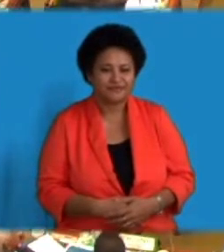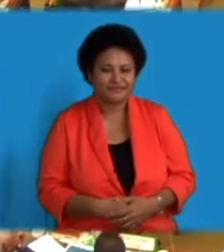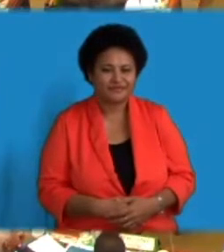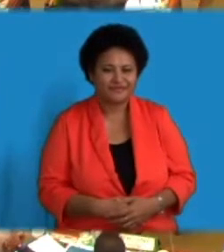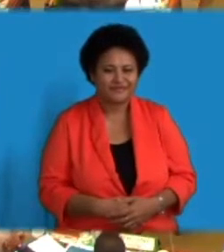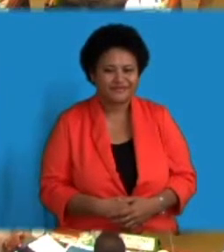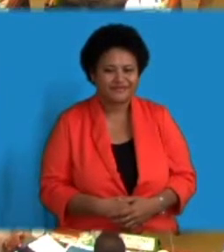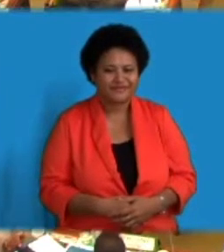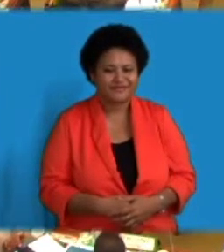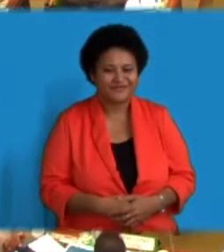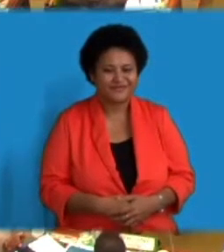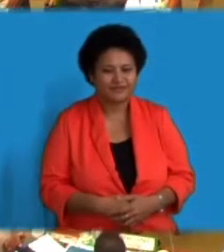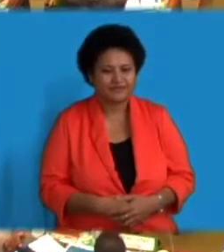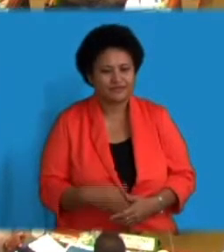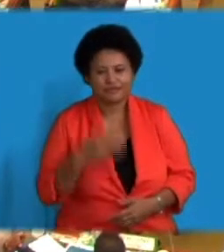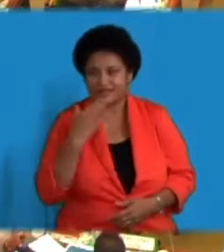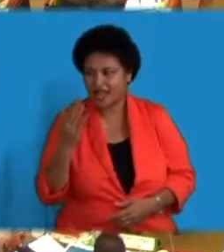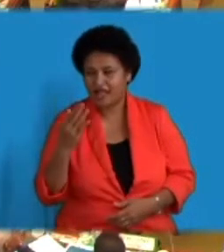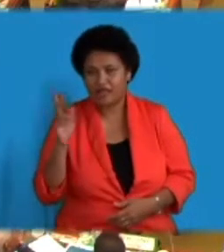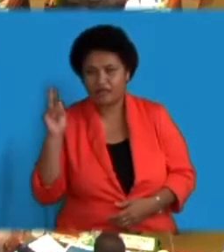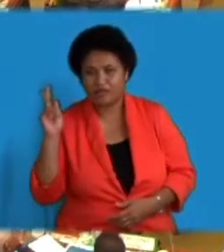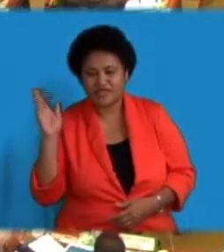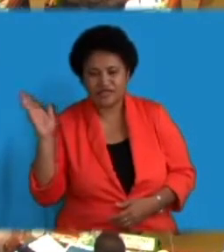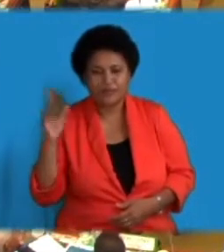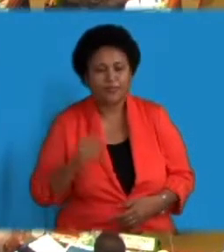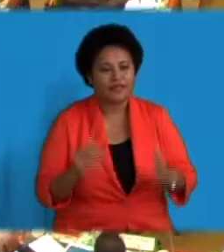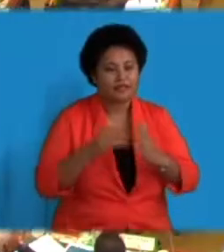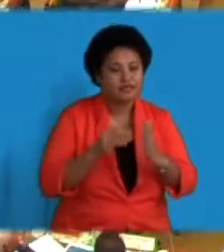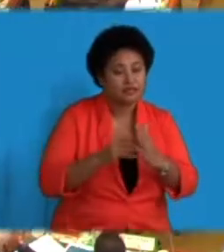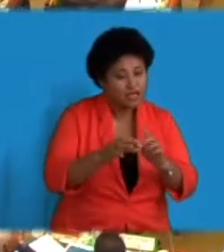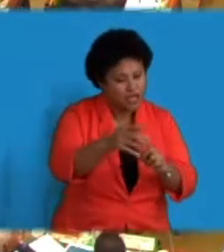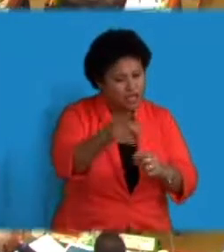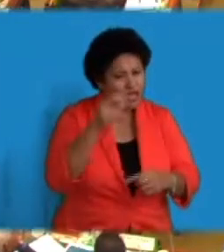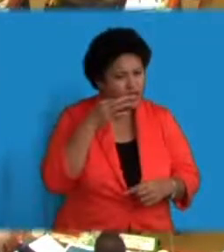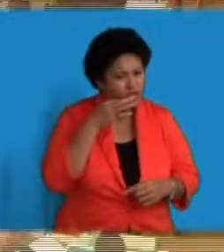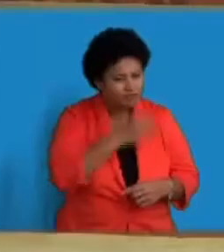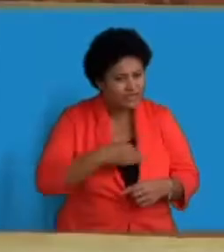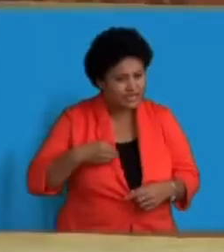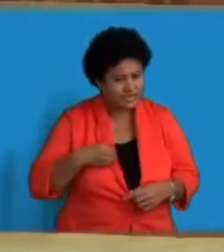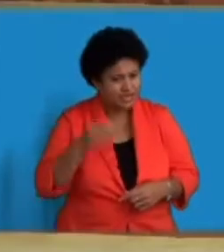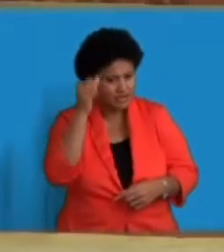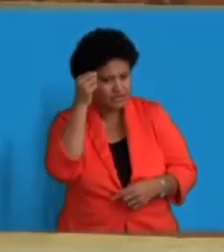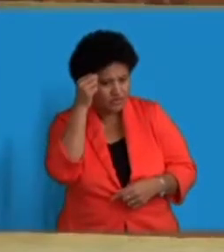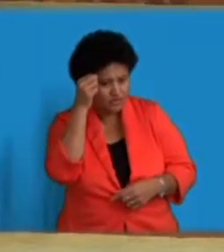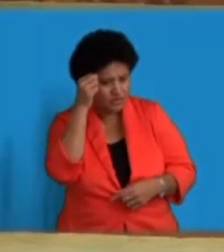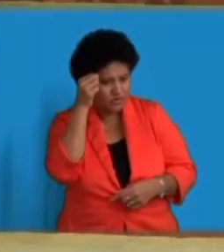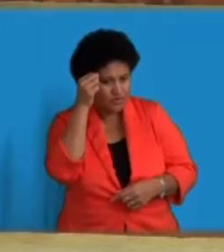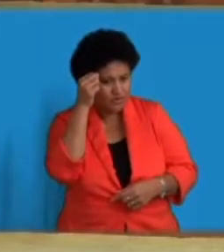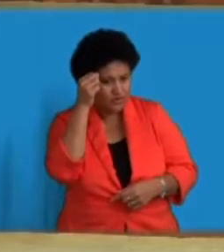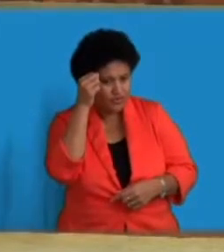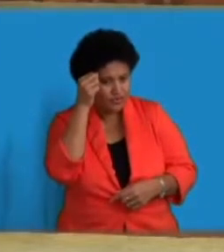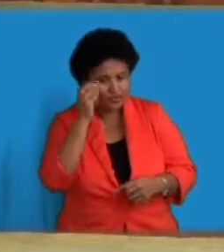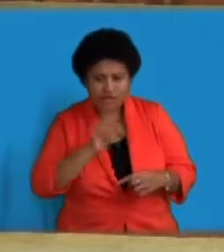Professor Devan Prasad. Supplementary, Madam Speaker. Is the Minister aware that the